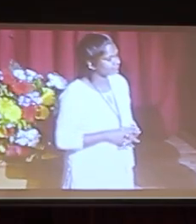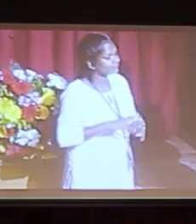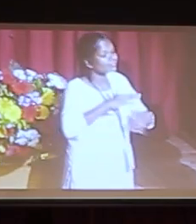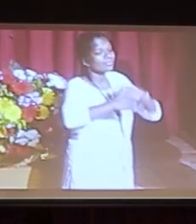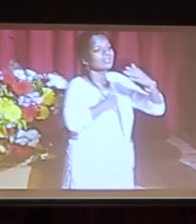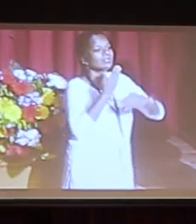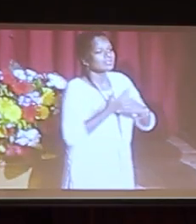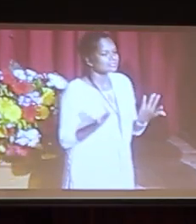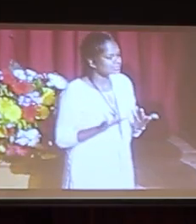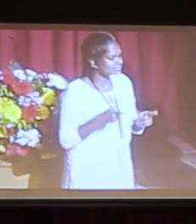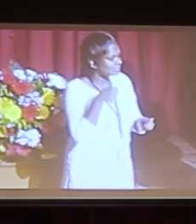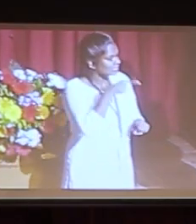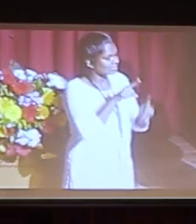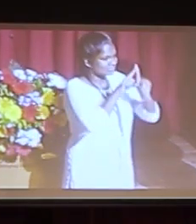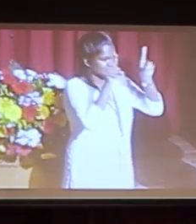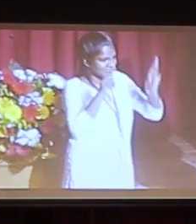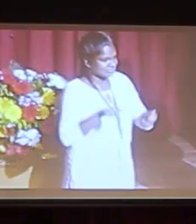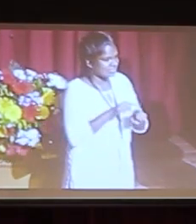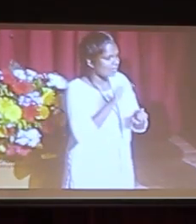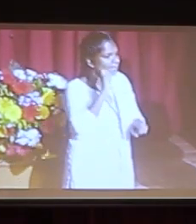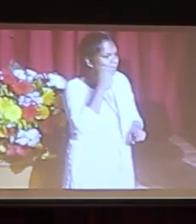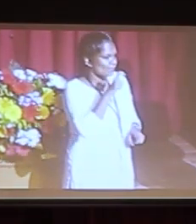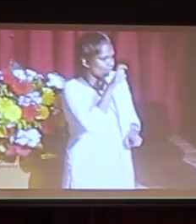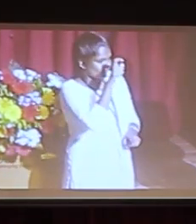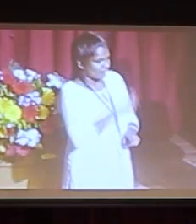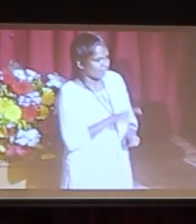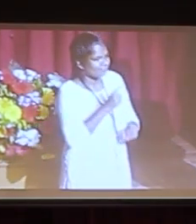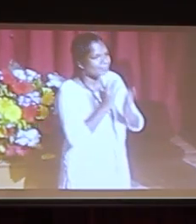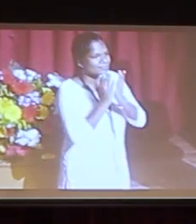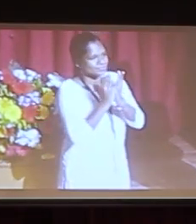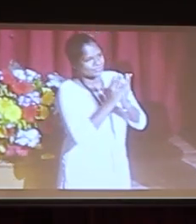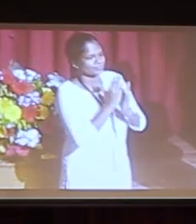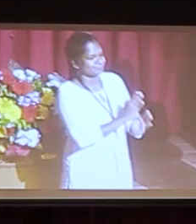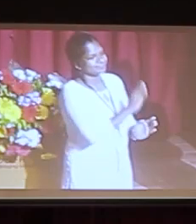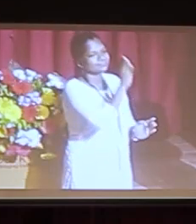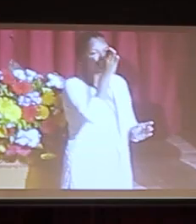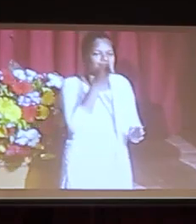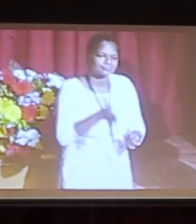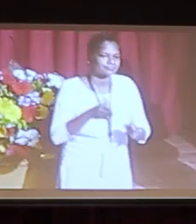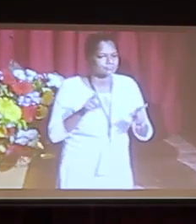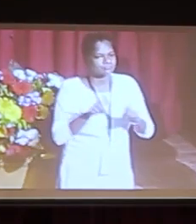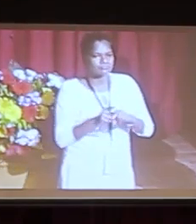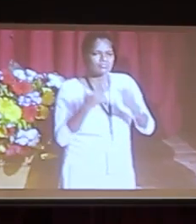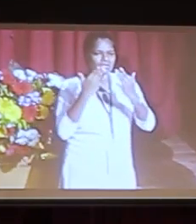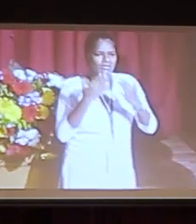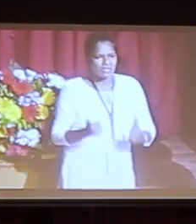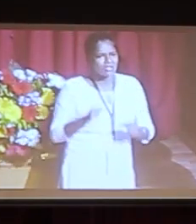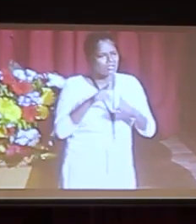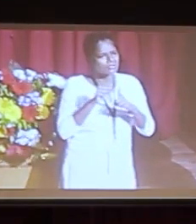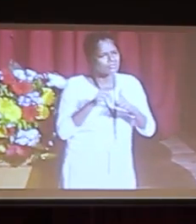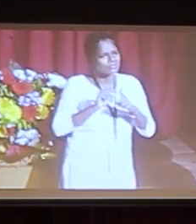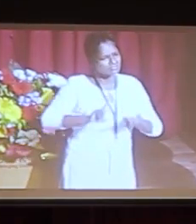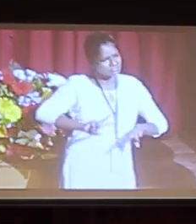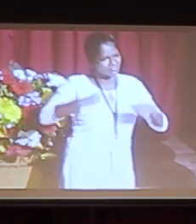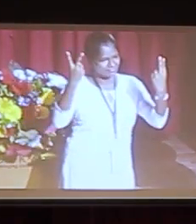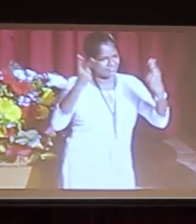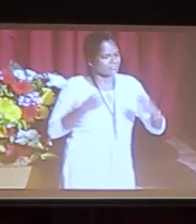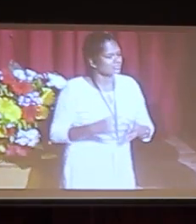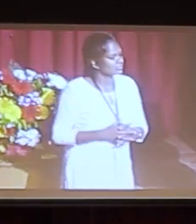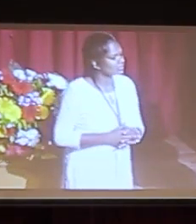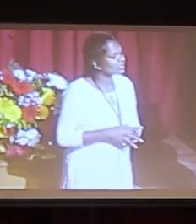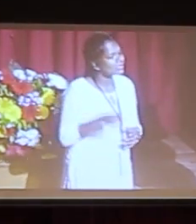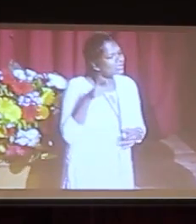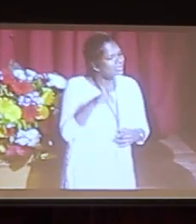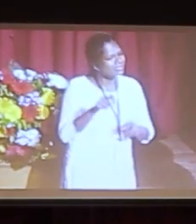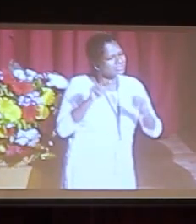Then this boy enters the middle school. Now he has to do something different. Here